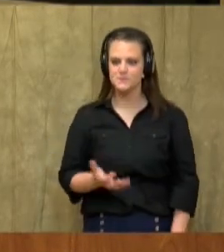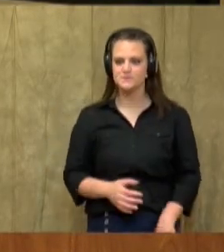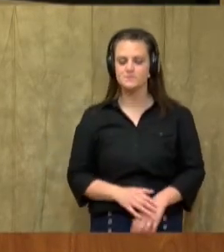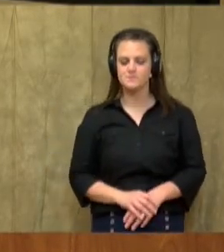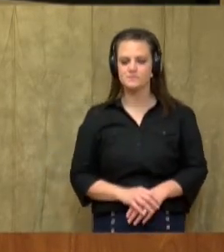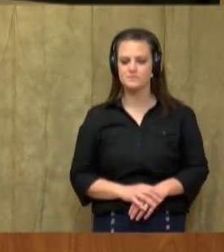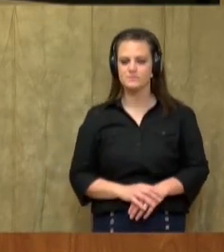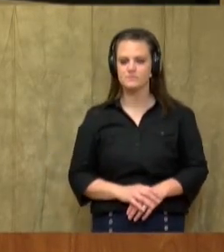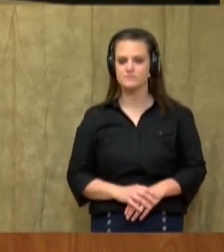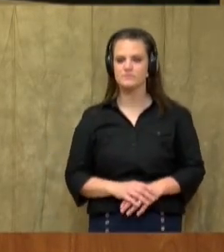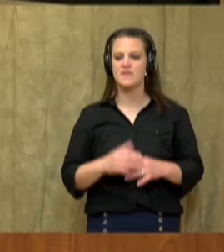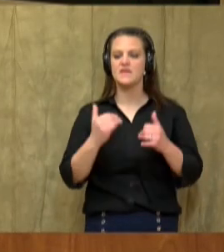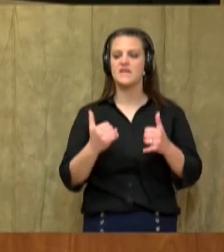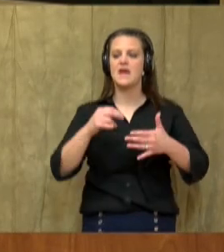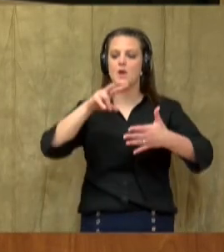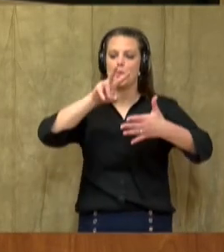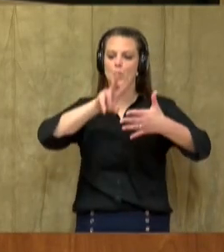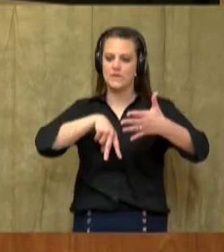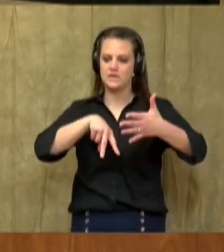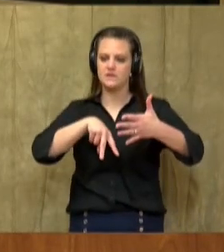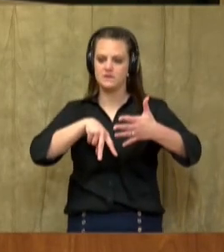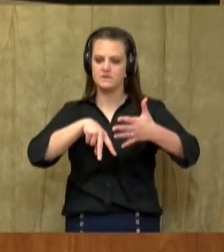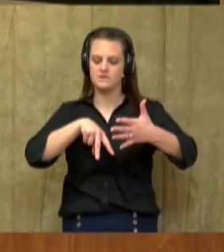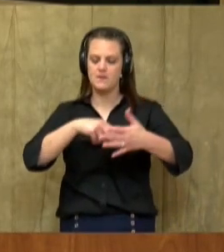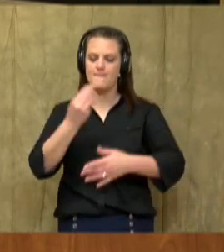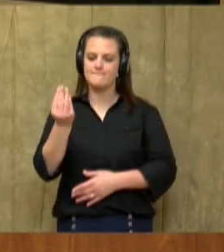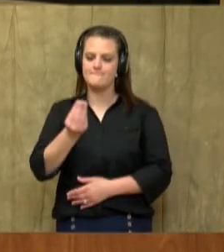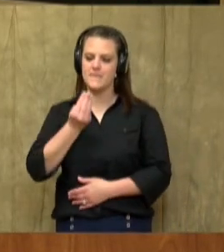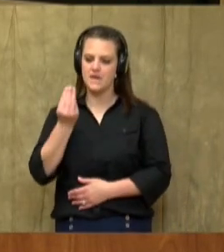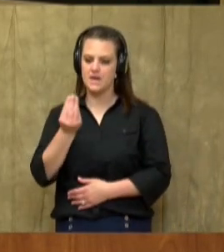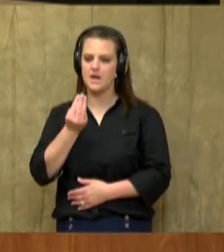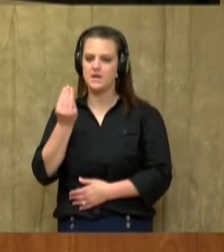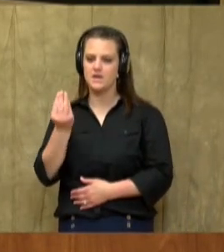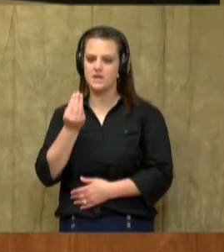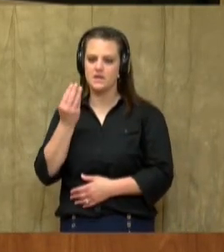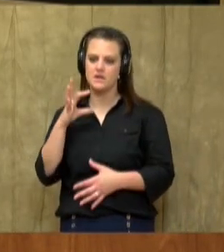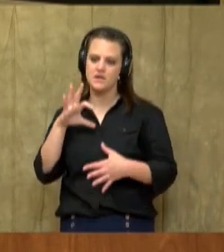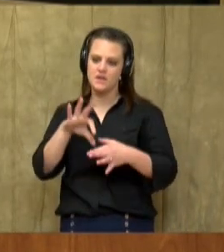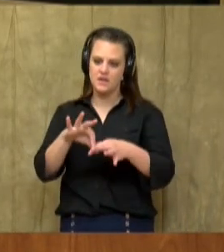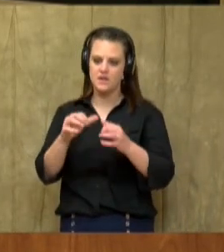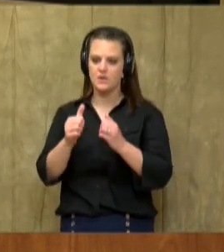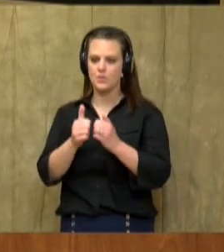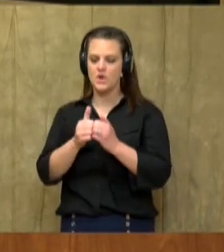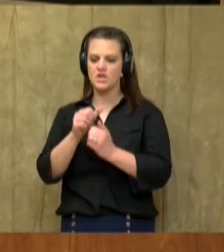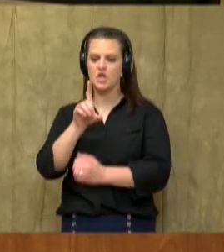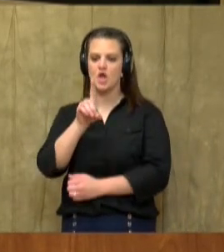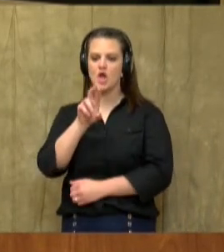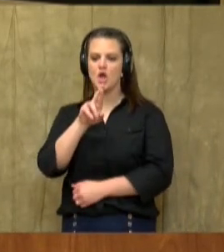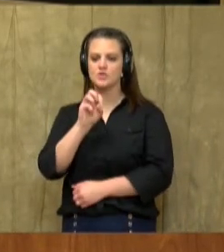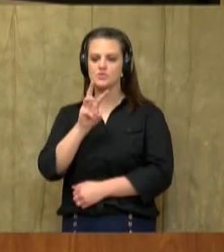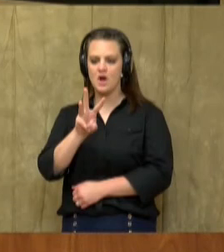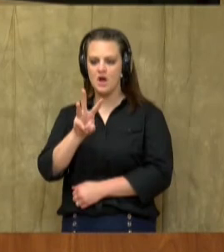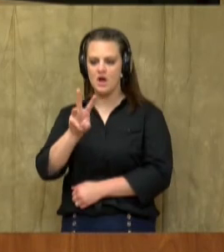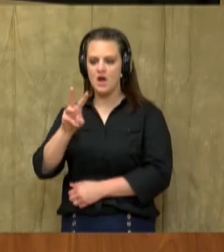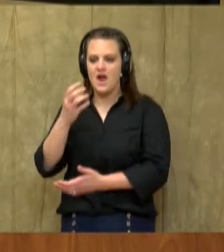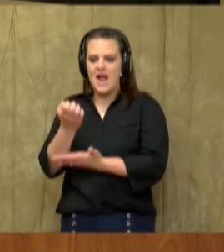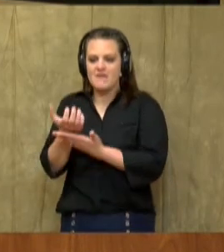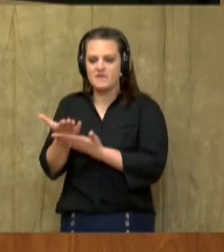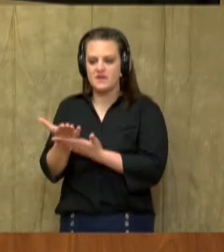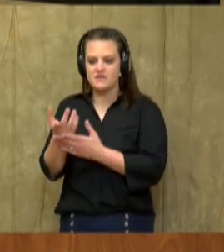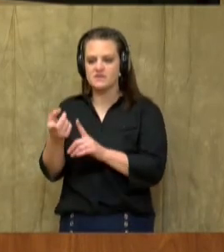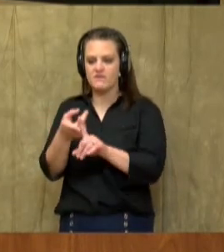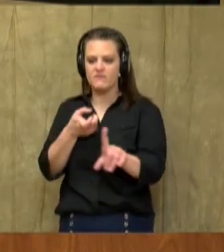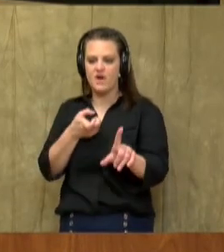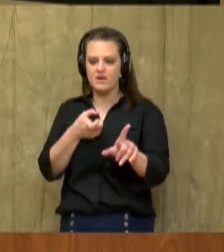All right, so let's move on to reading. Now, Monday when we talked, we were dealing with this again. Draw evidence from literary informational text